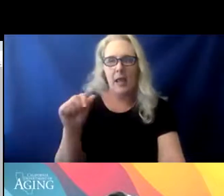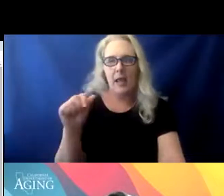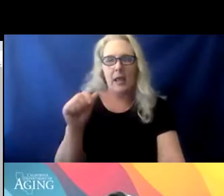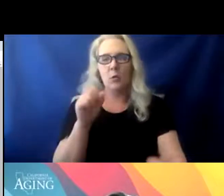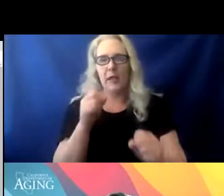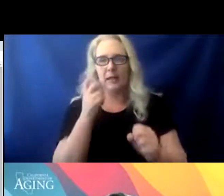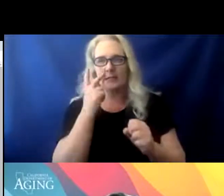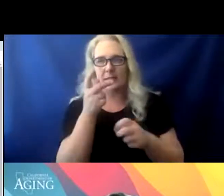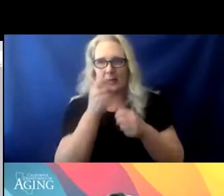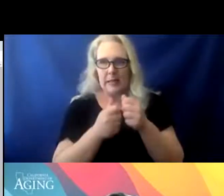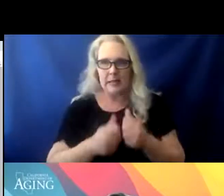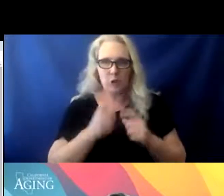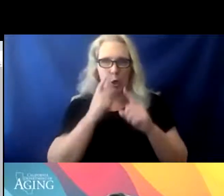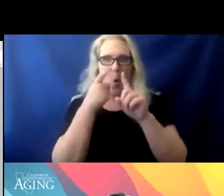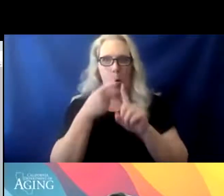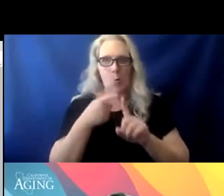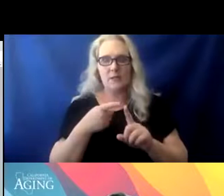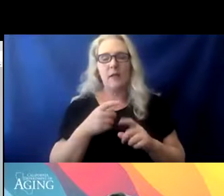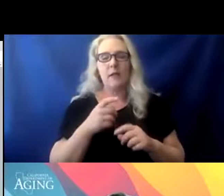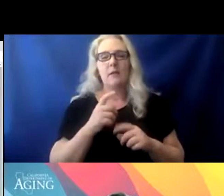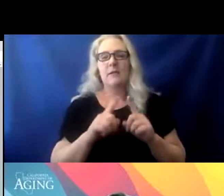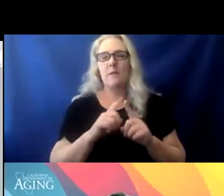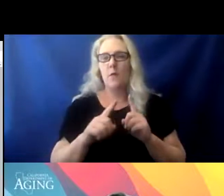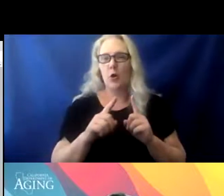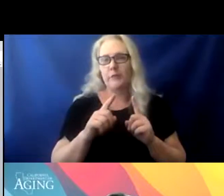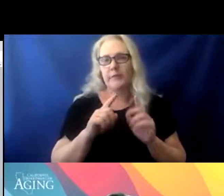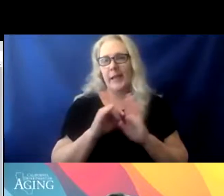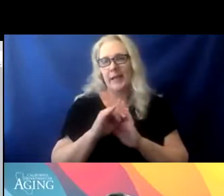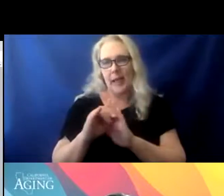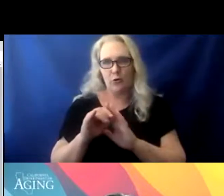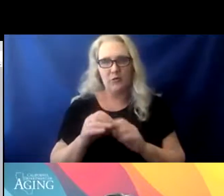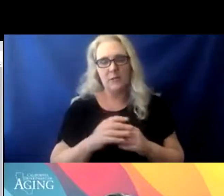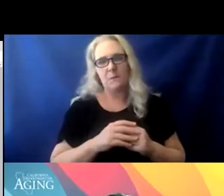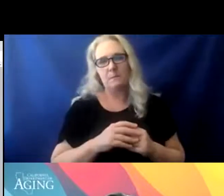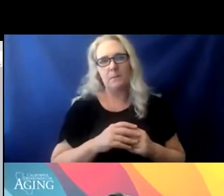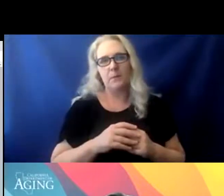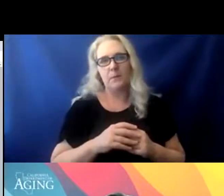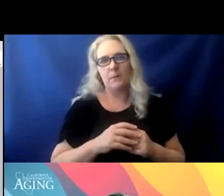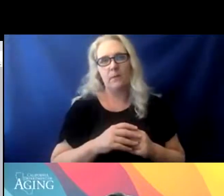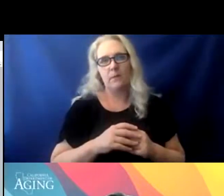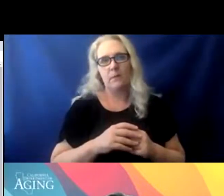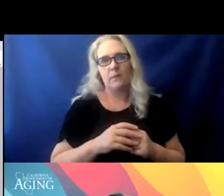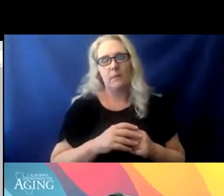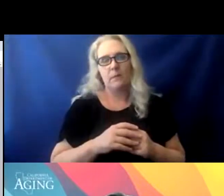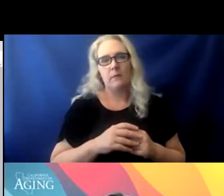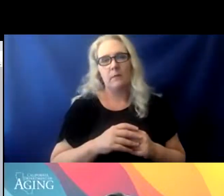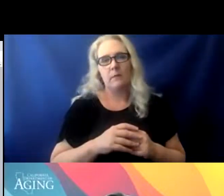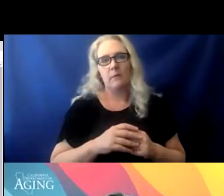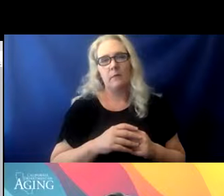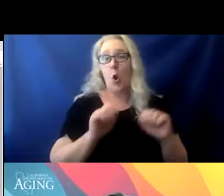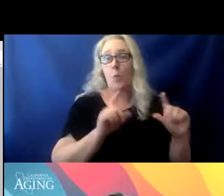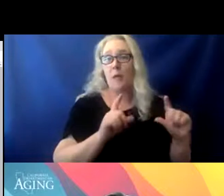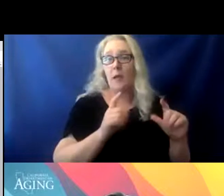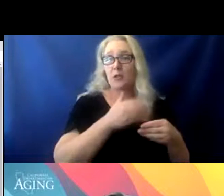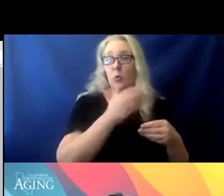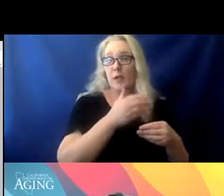goals various indicators. This dashboard does open into its own window, so you can easily get back to